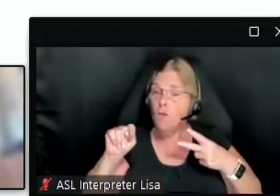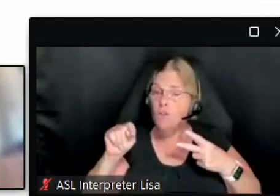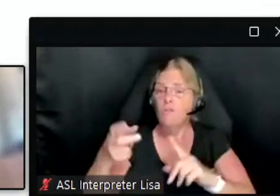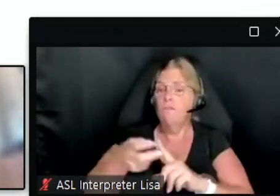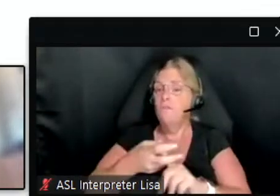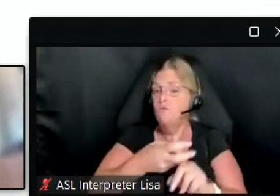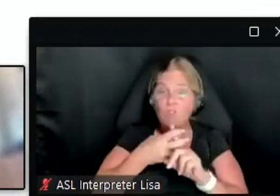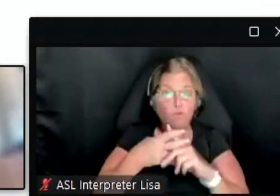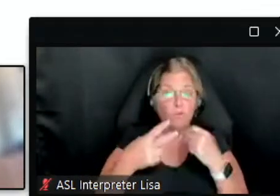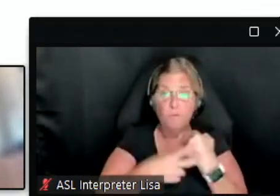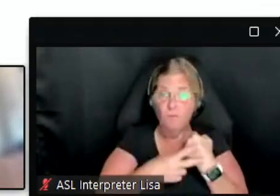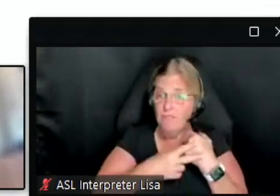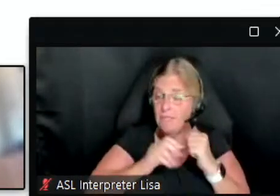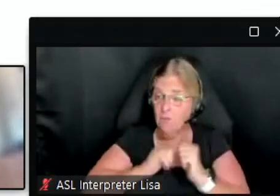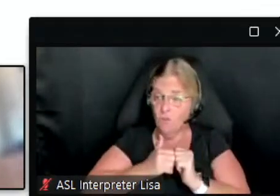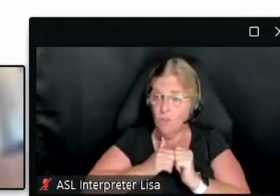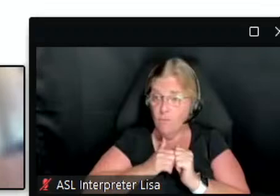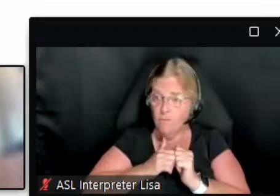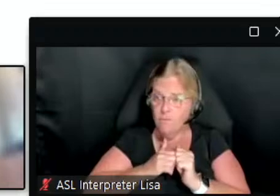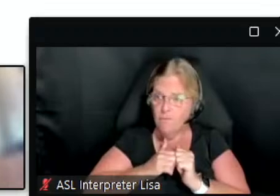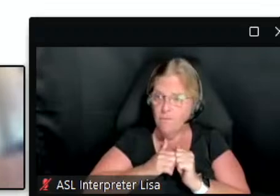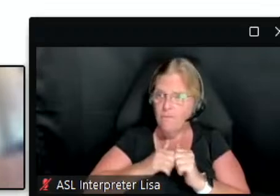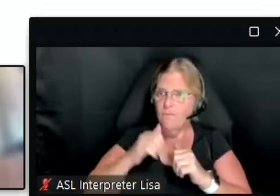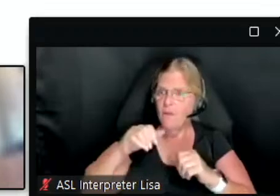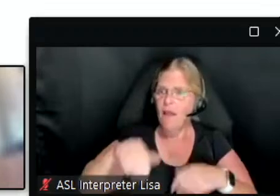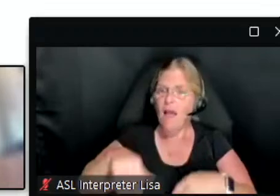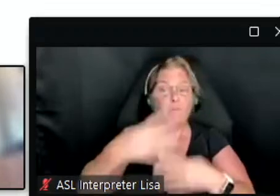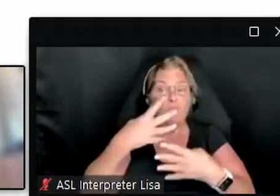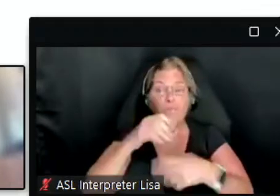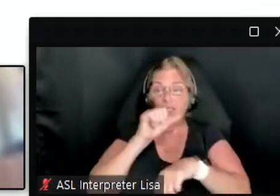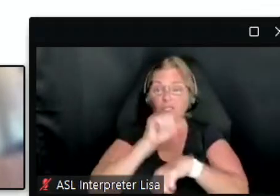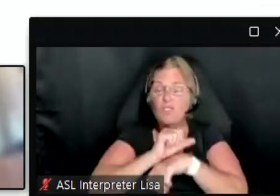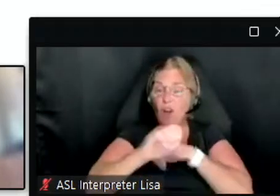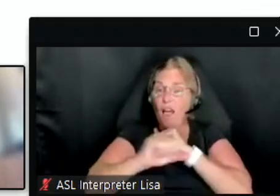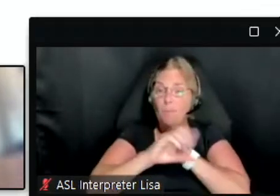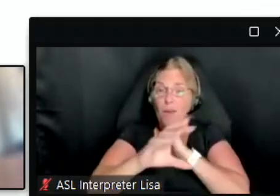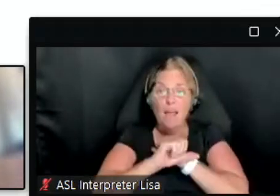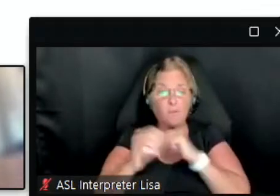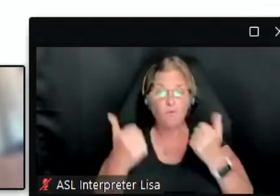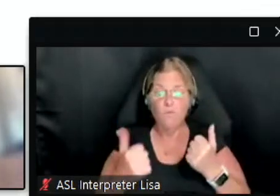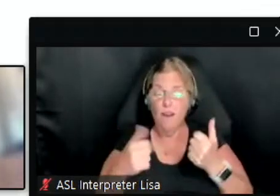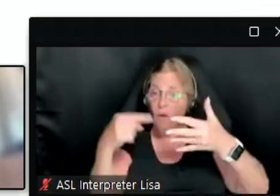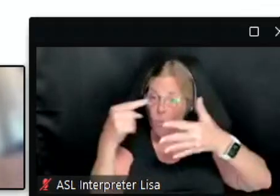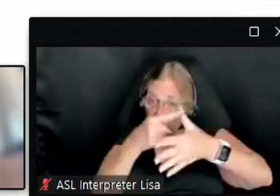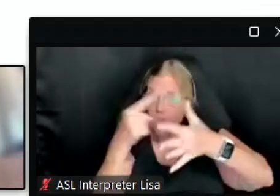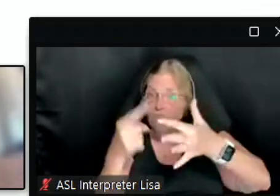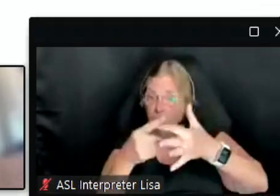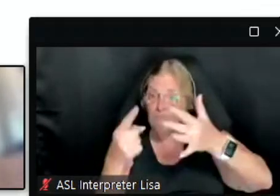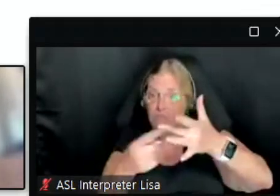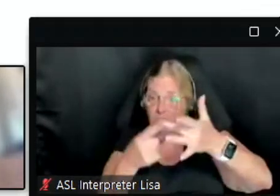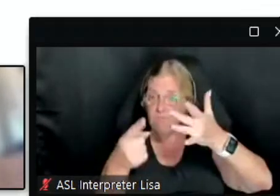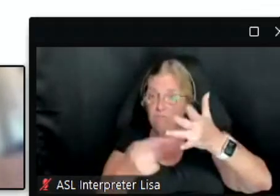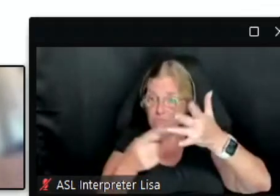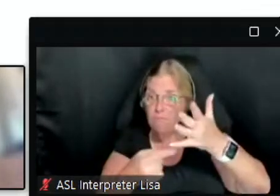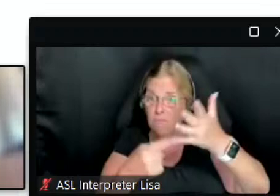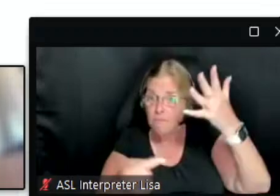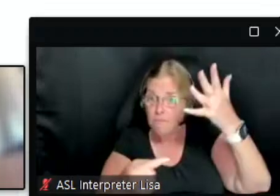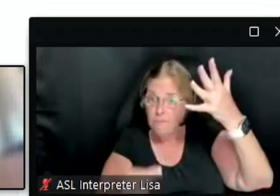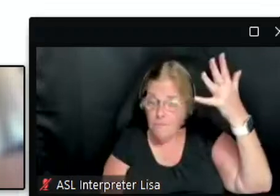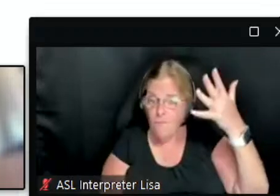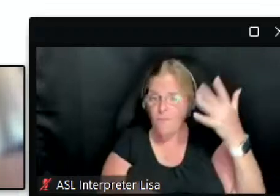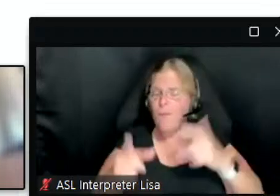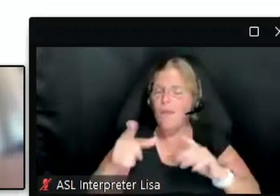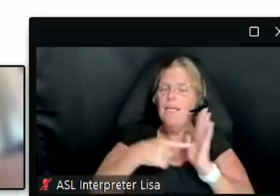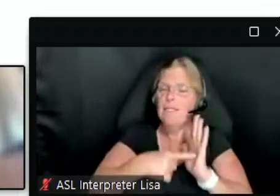retention. I pulled up a job ad right here that's current right now. We went through it and we read through it, and I gave the example